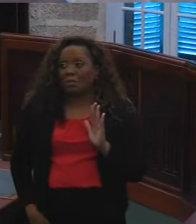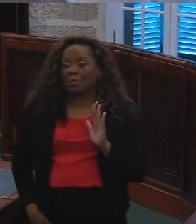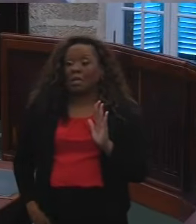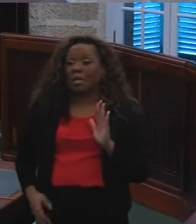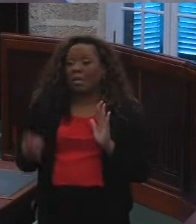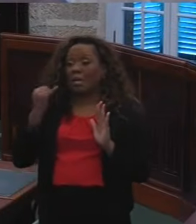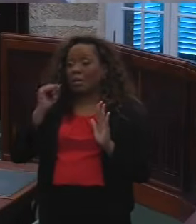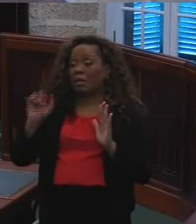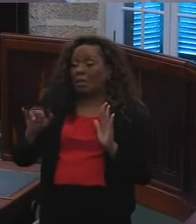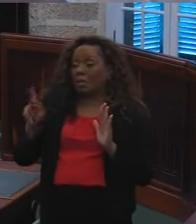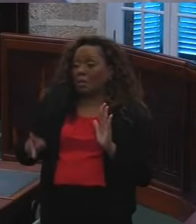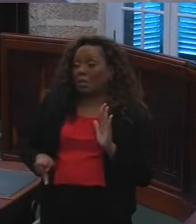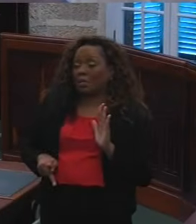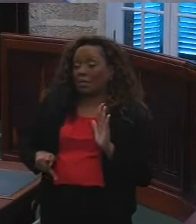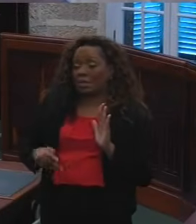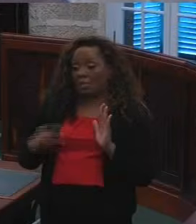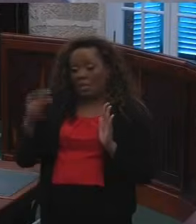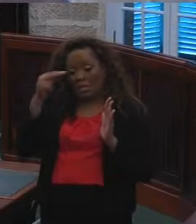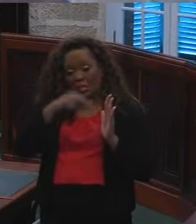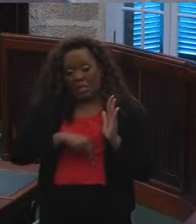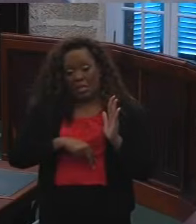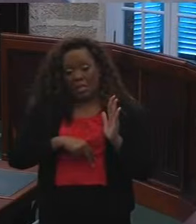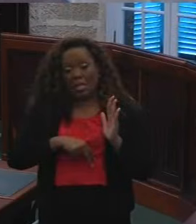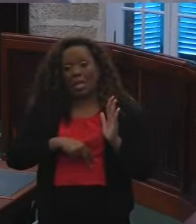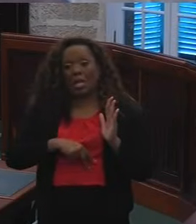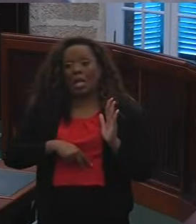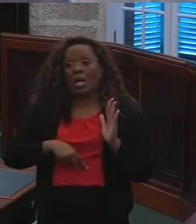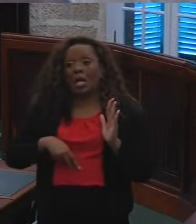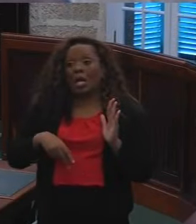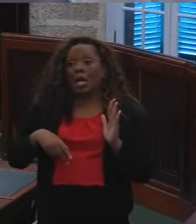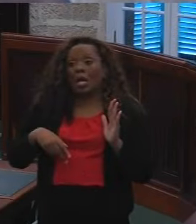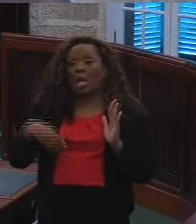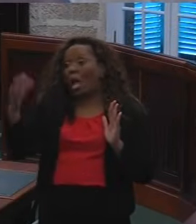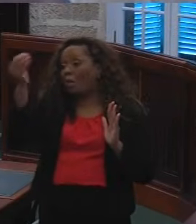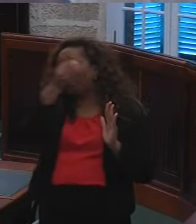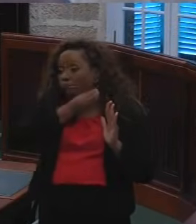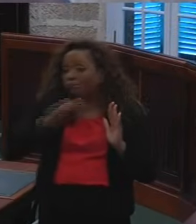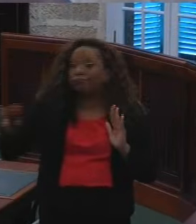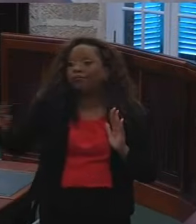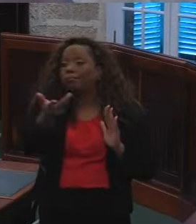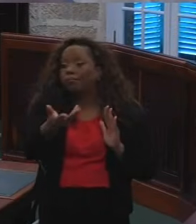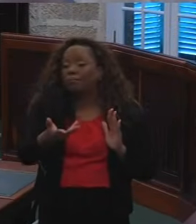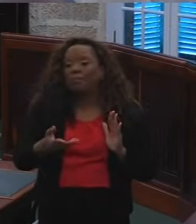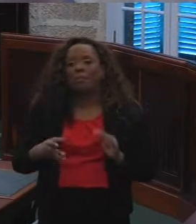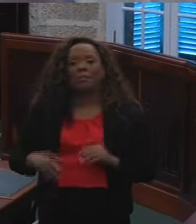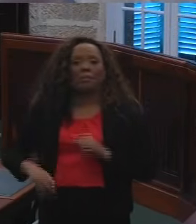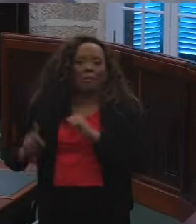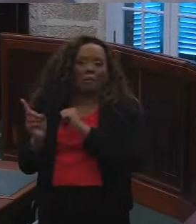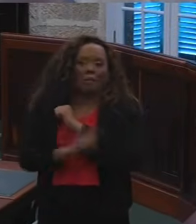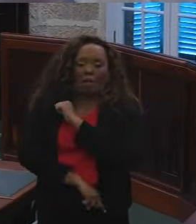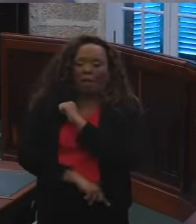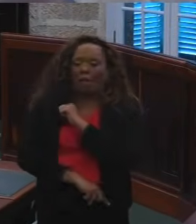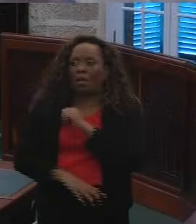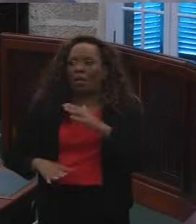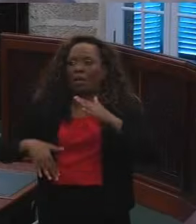those details could attract a penalty of up